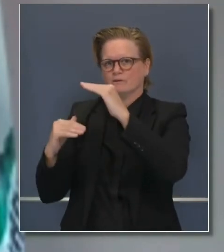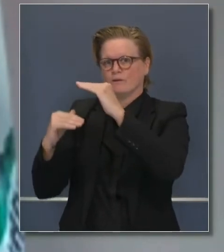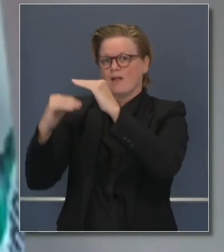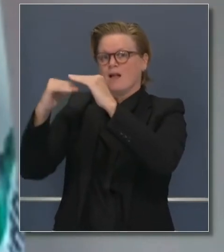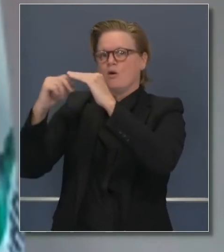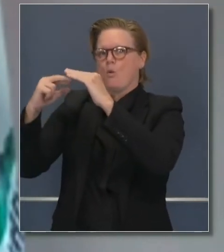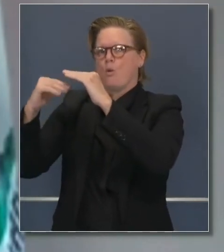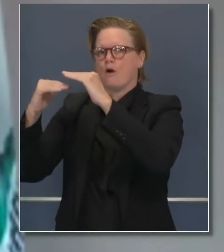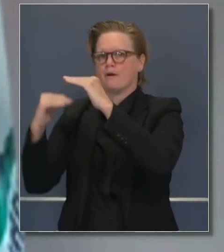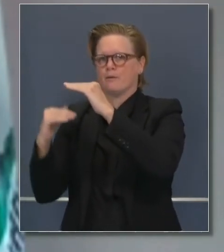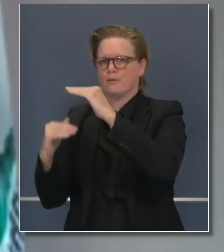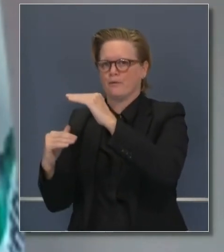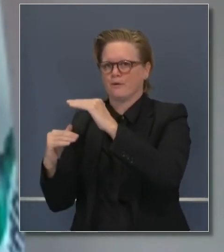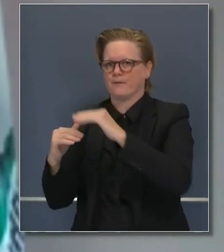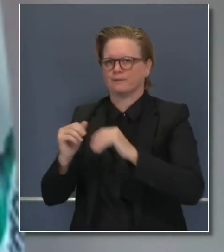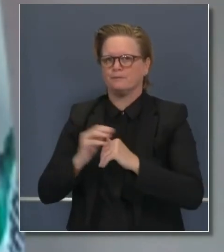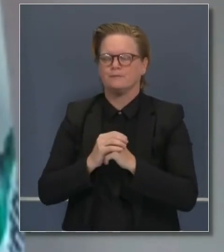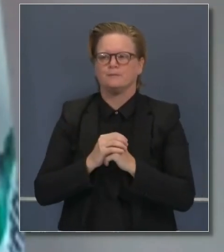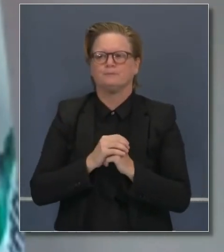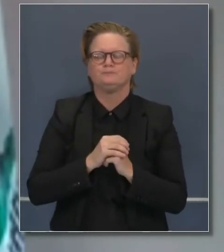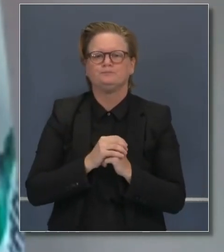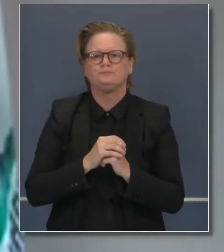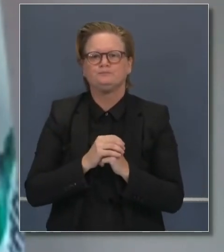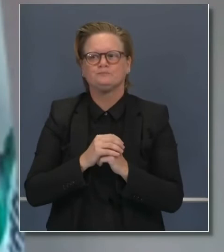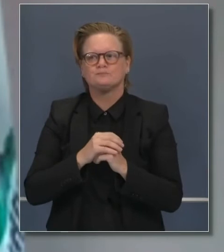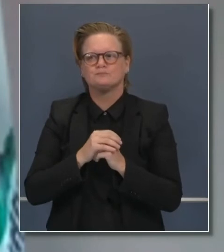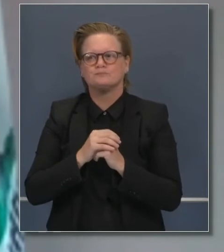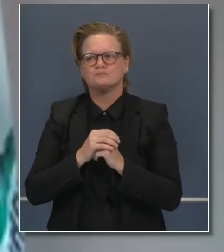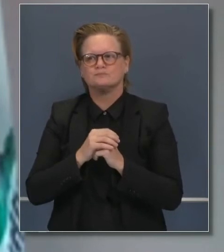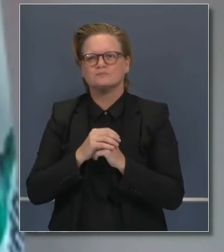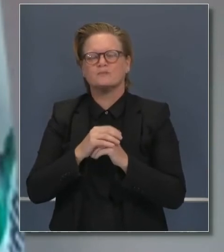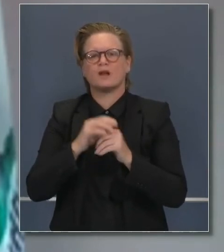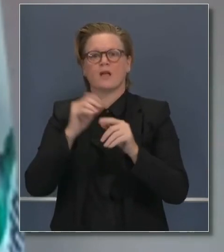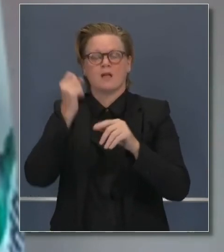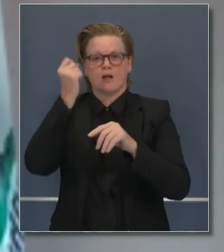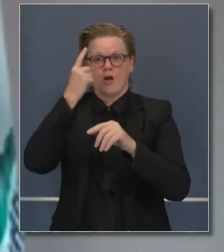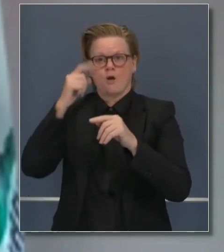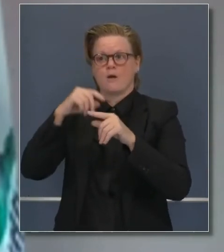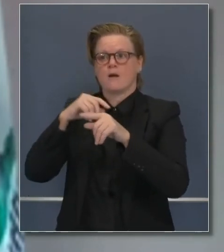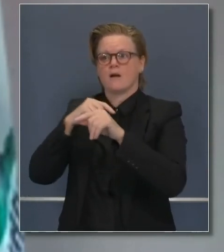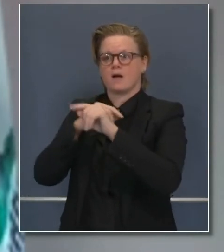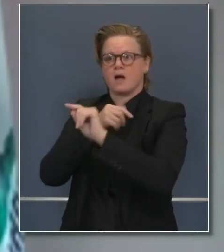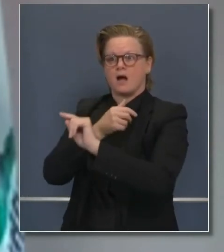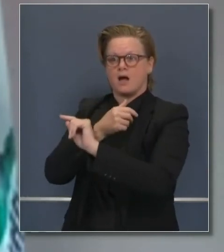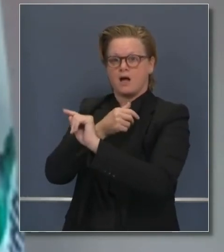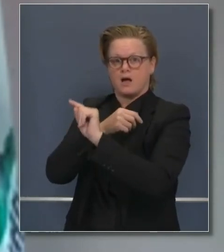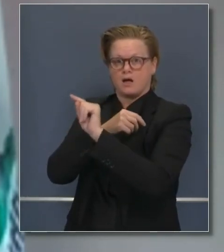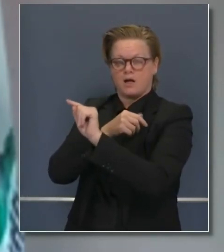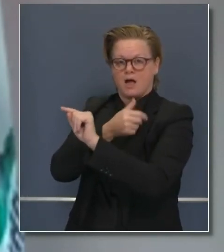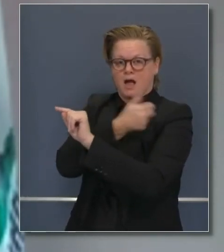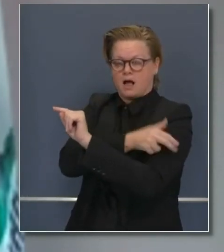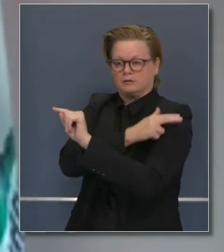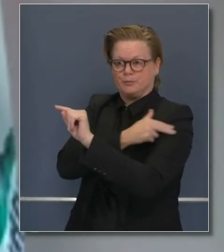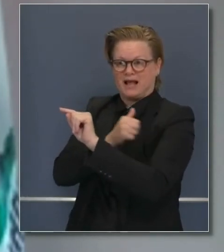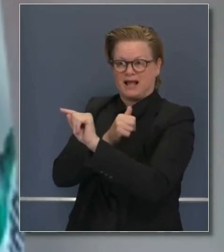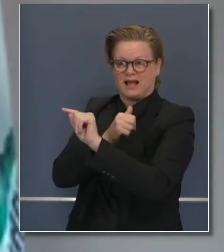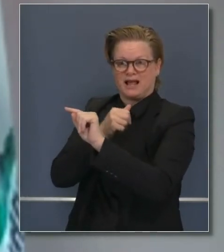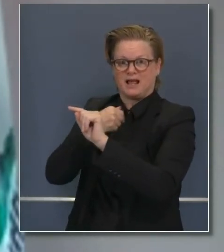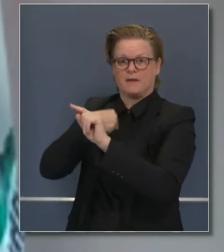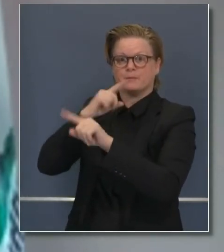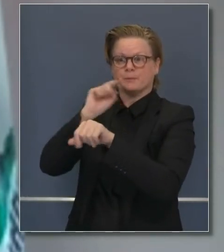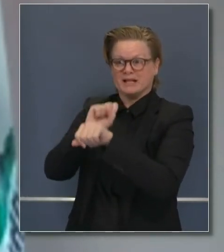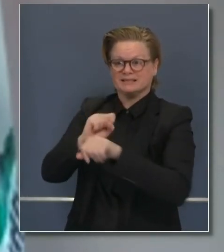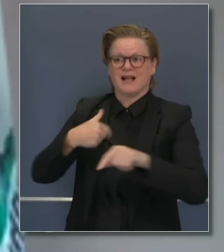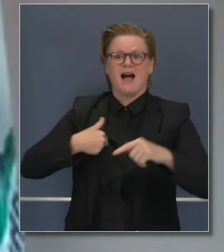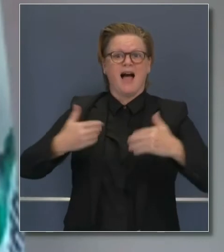hospital 2 weeks from the time that we register those cases at about 12%.